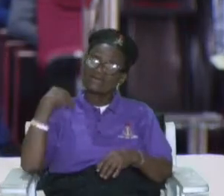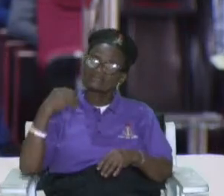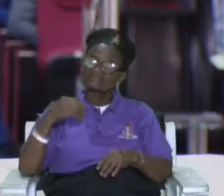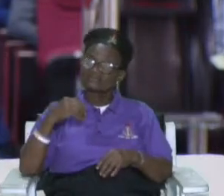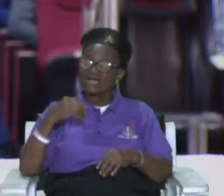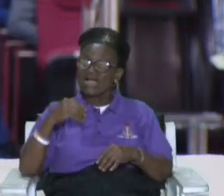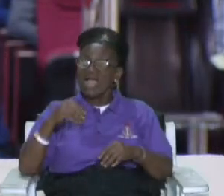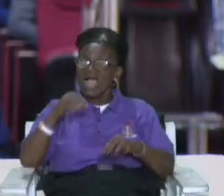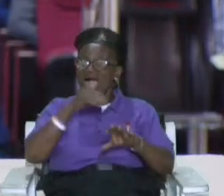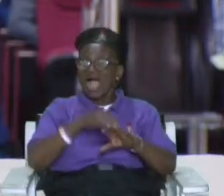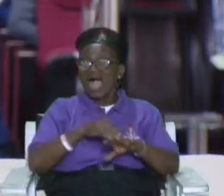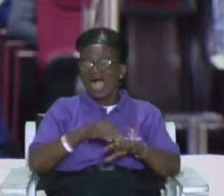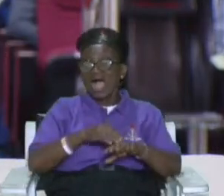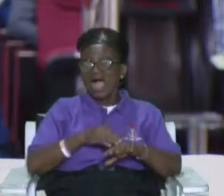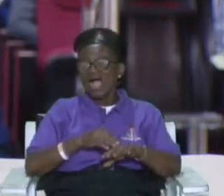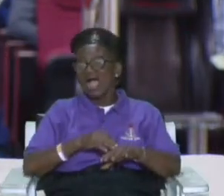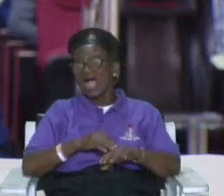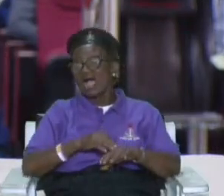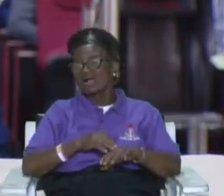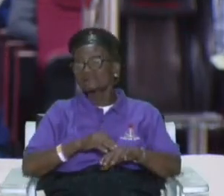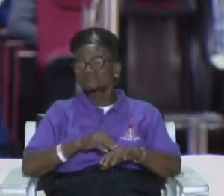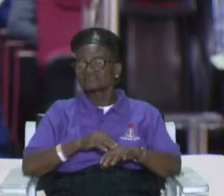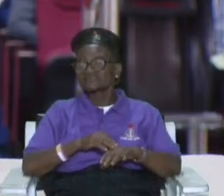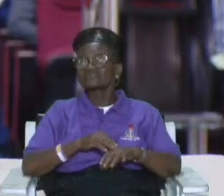at Okegwe Fetado Grammar School.